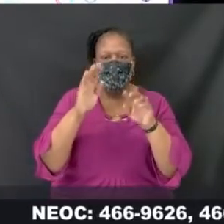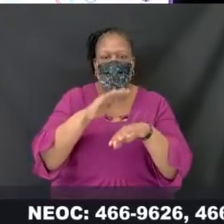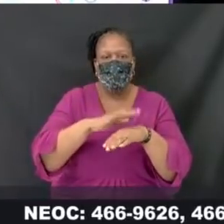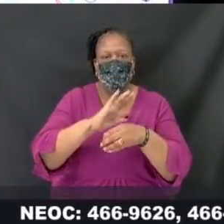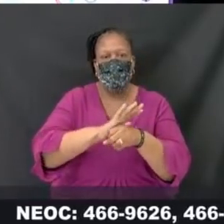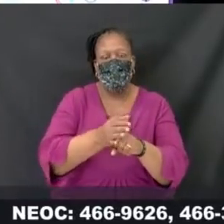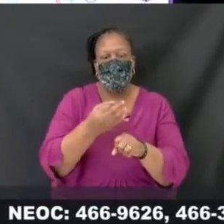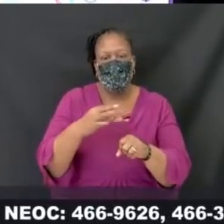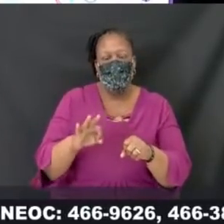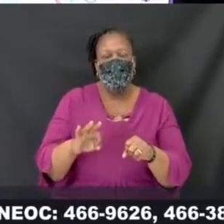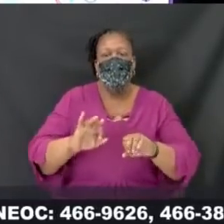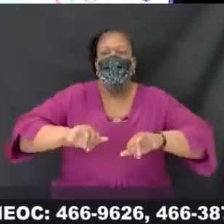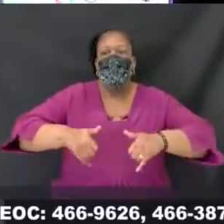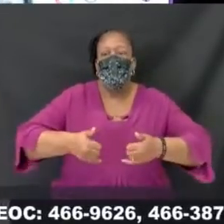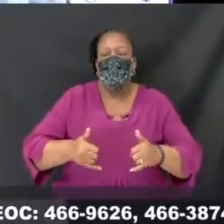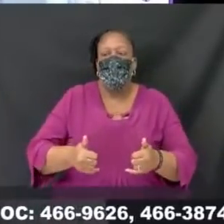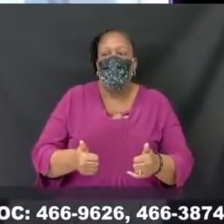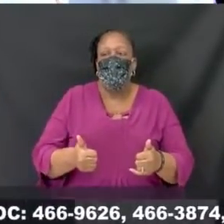NCDs?